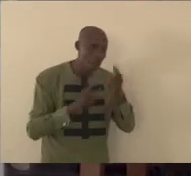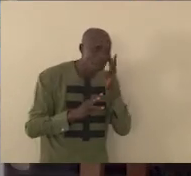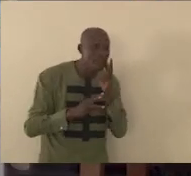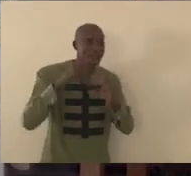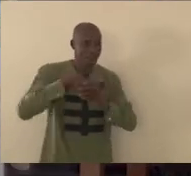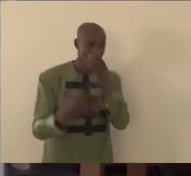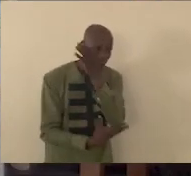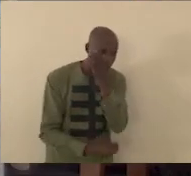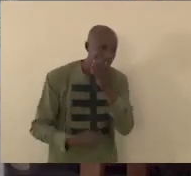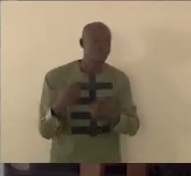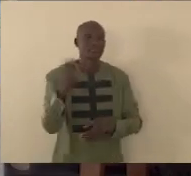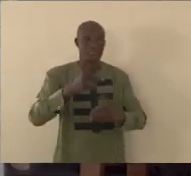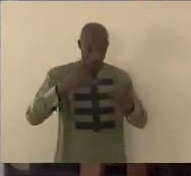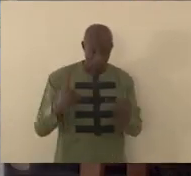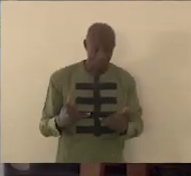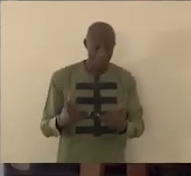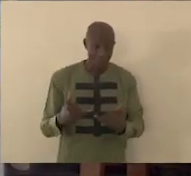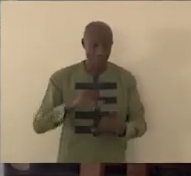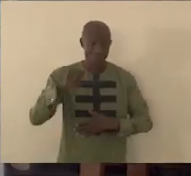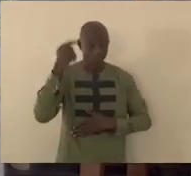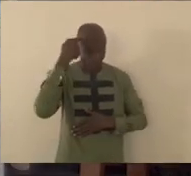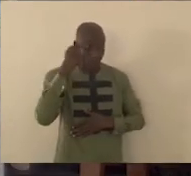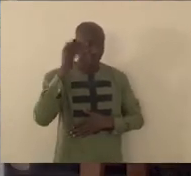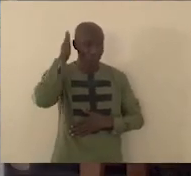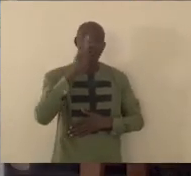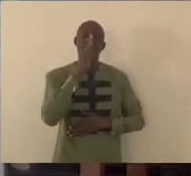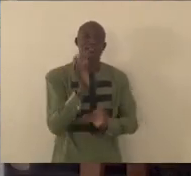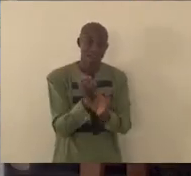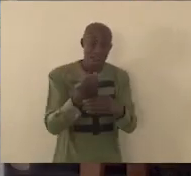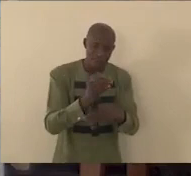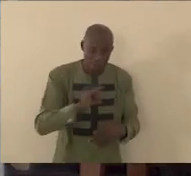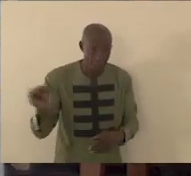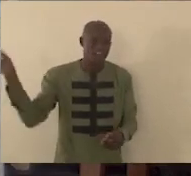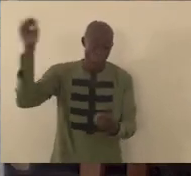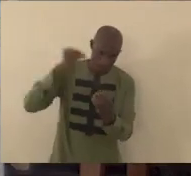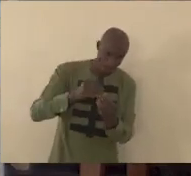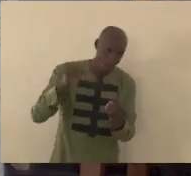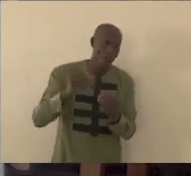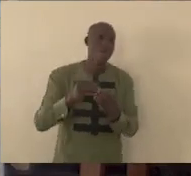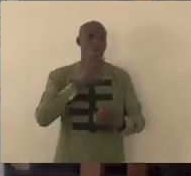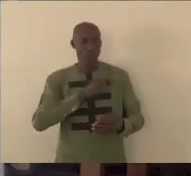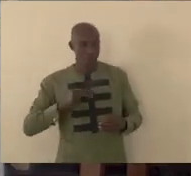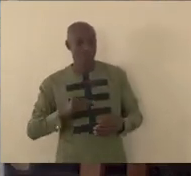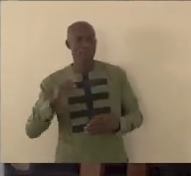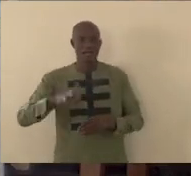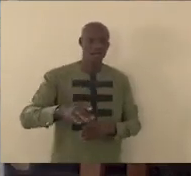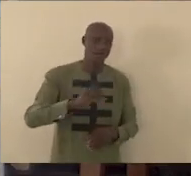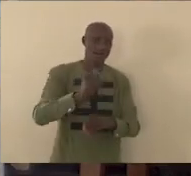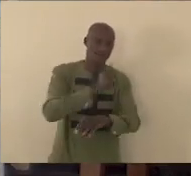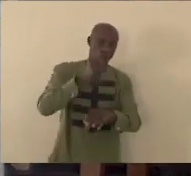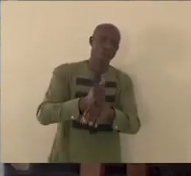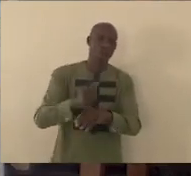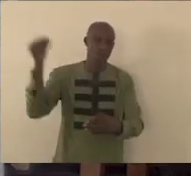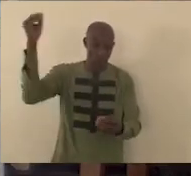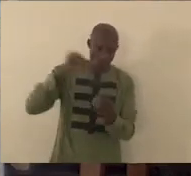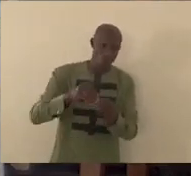and destitution, the present administration will be creating more ministries, appointing more ministers, and providing more jobs